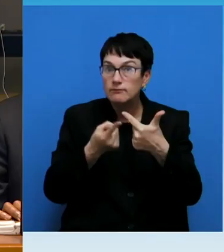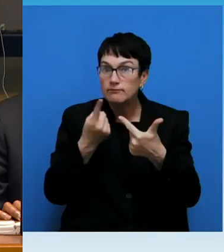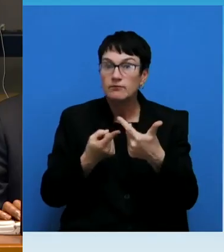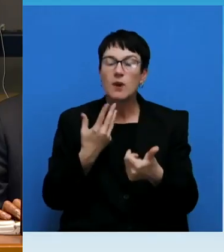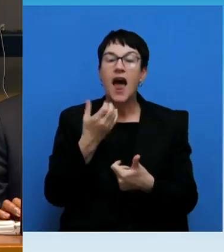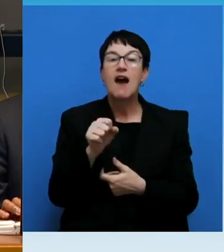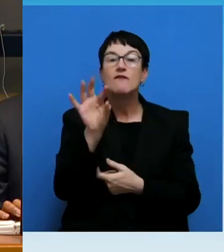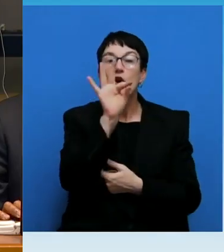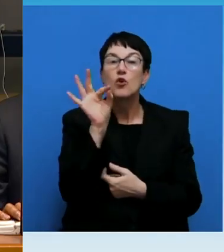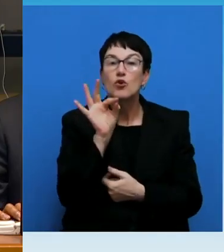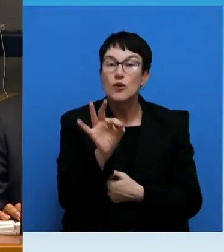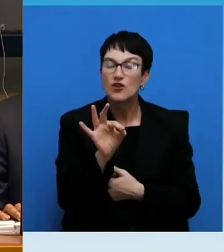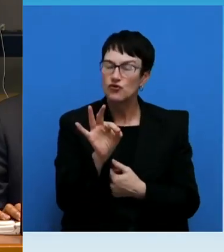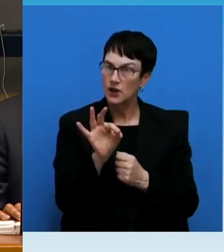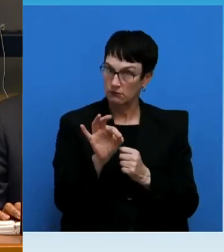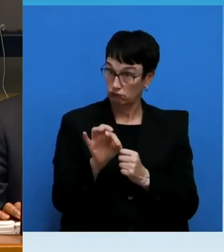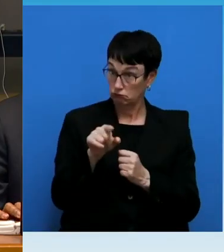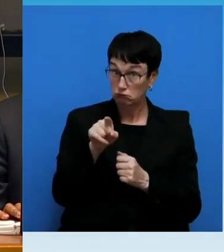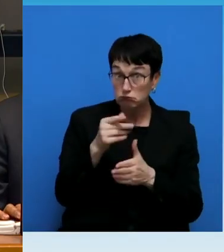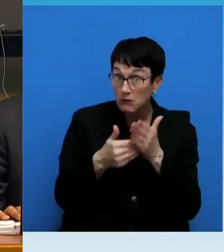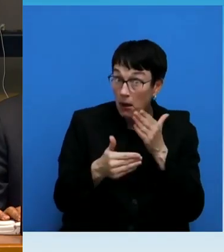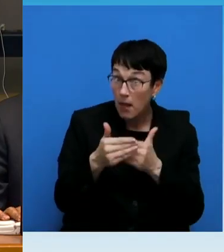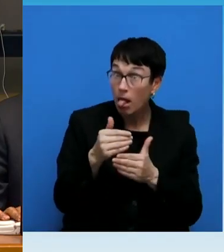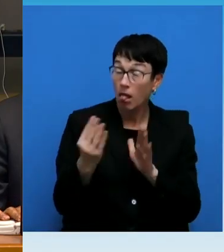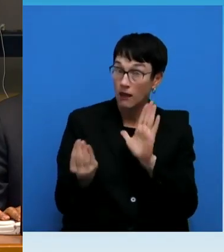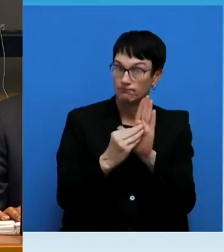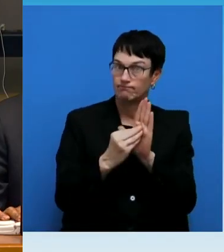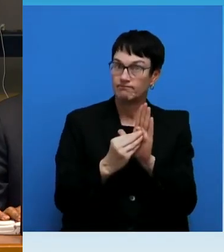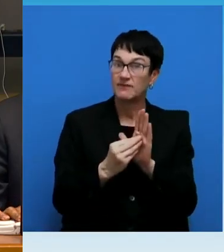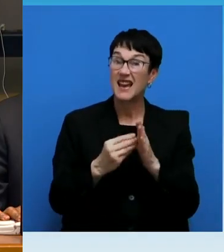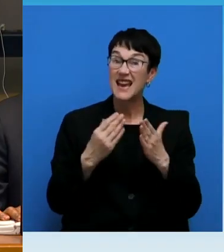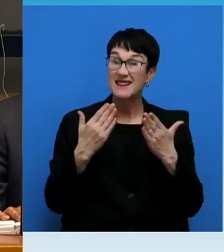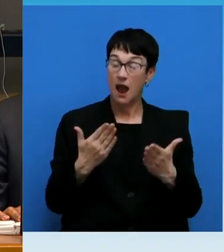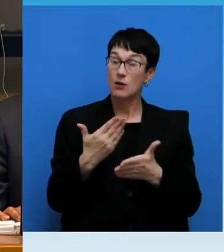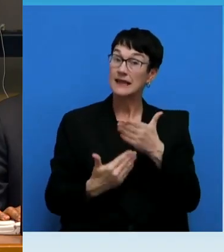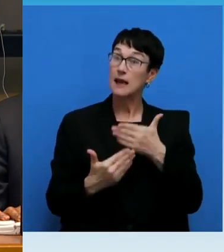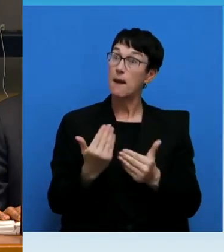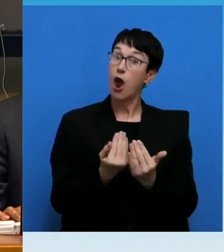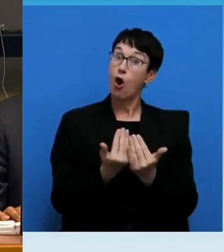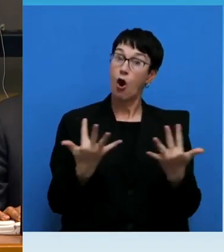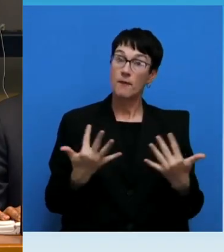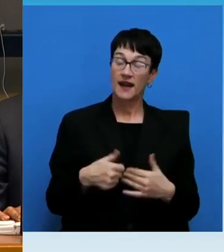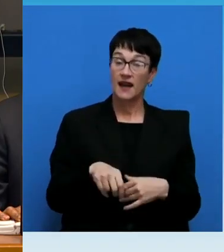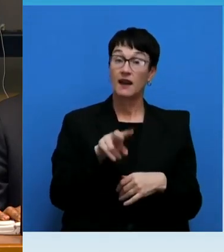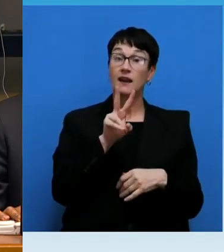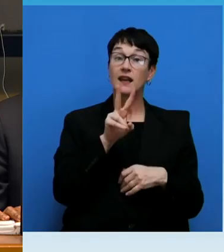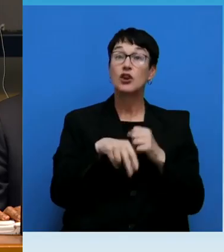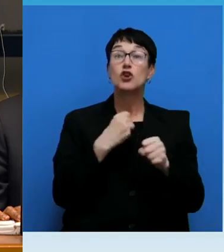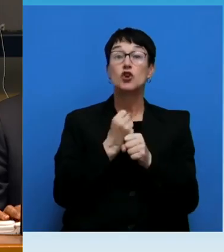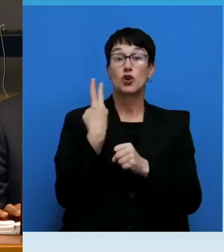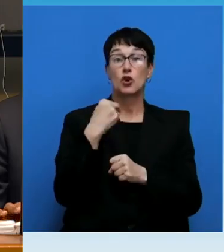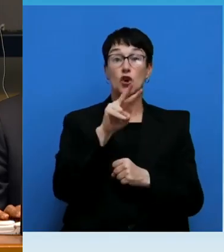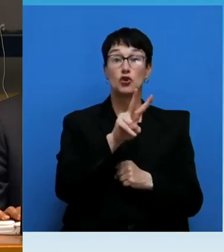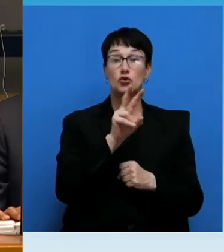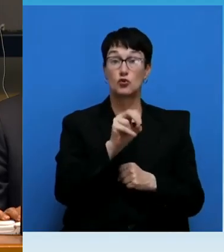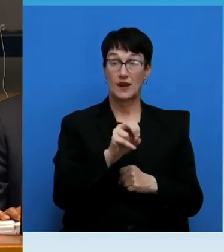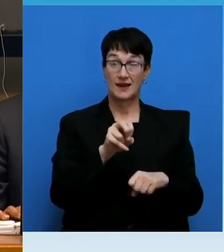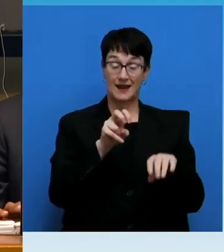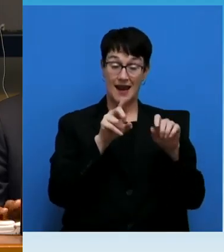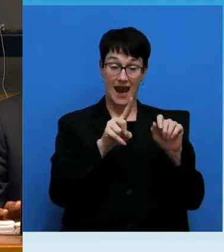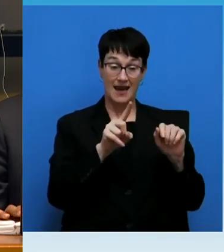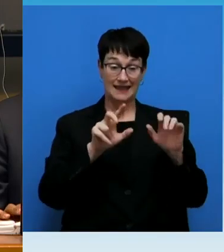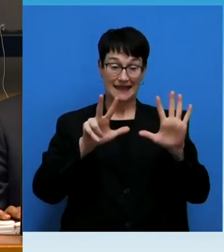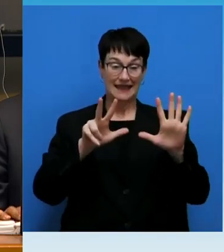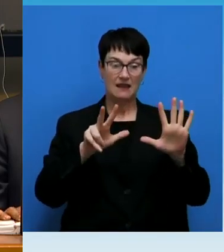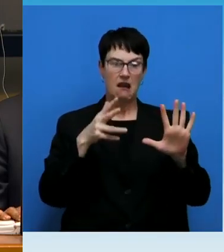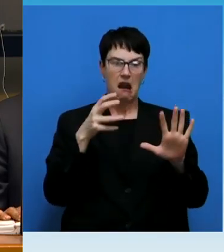disability has risen from 33% in 2018 to 73% in 2020.